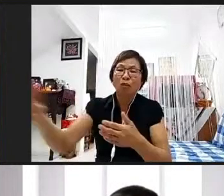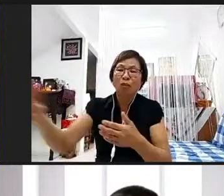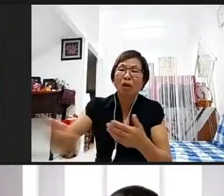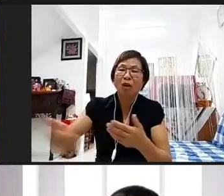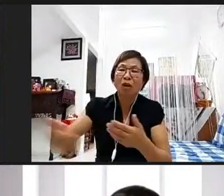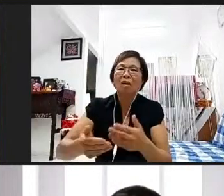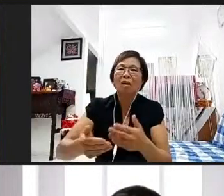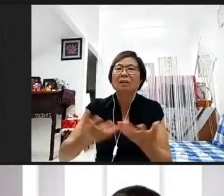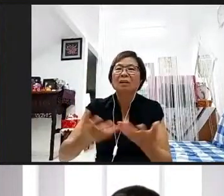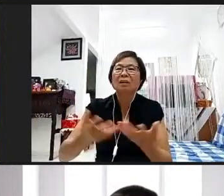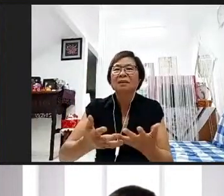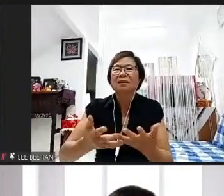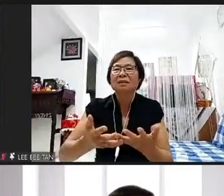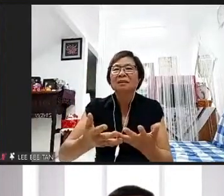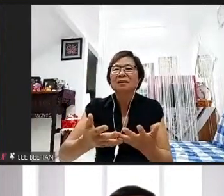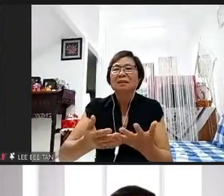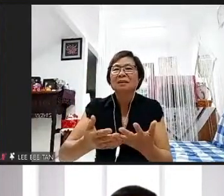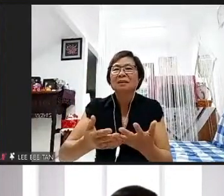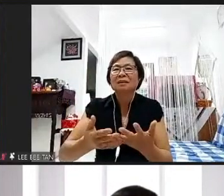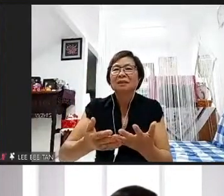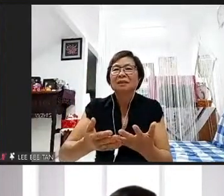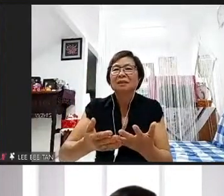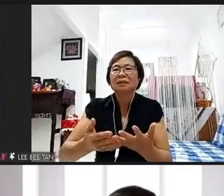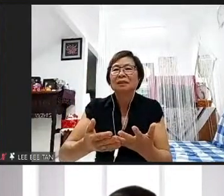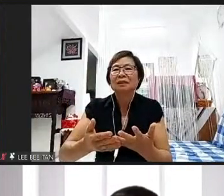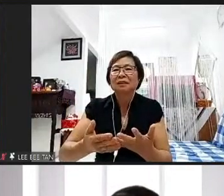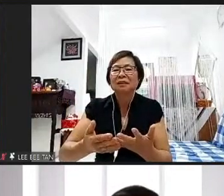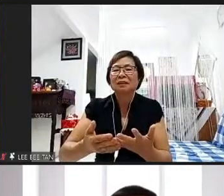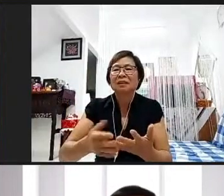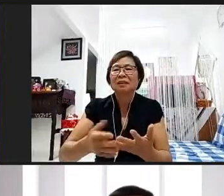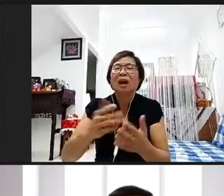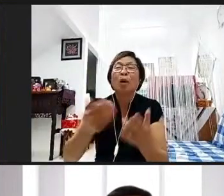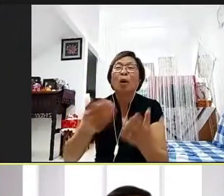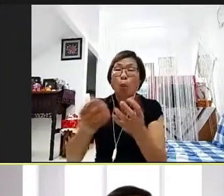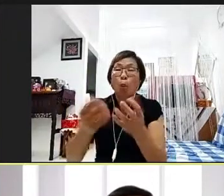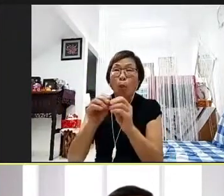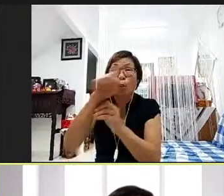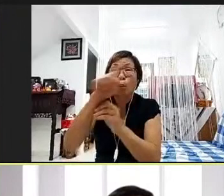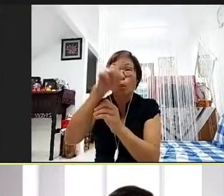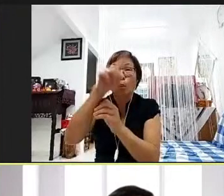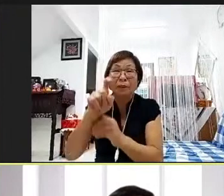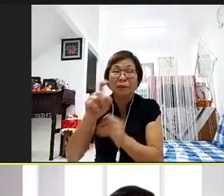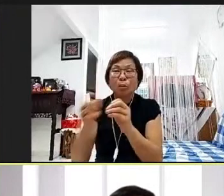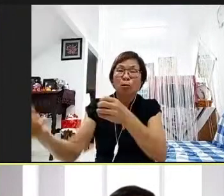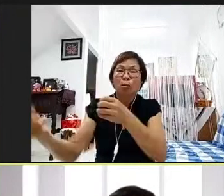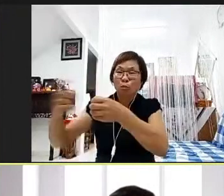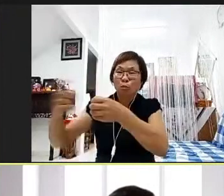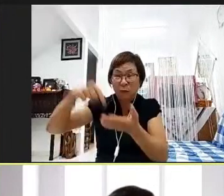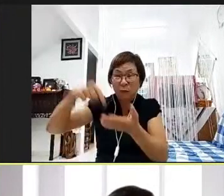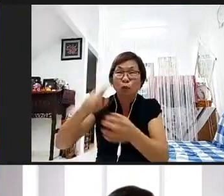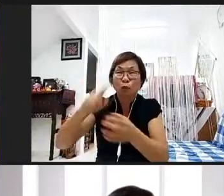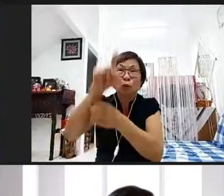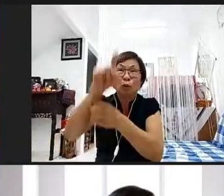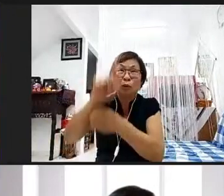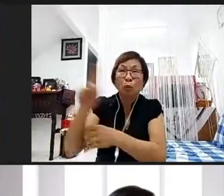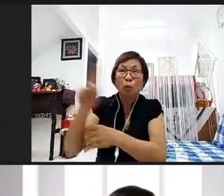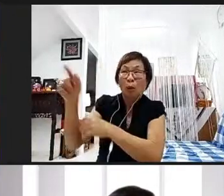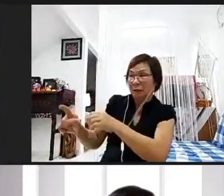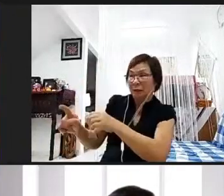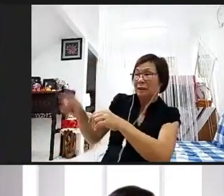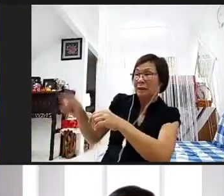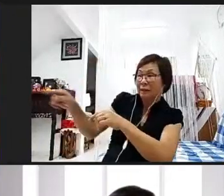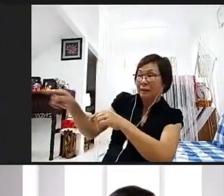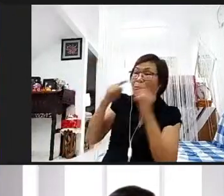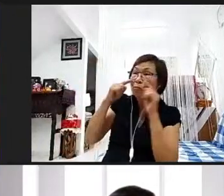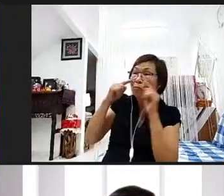flow is so nice, to do another question that is also related to this, that one of the audience actually asked